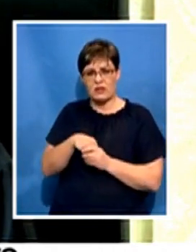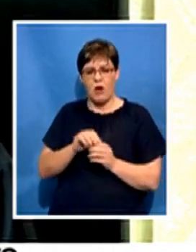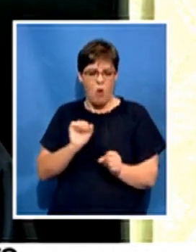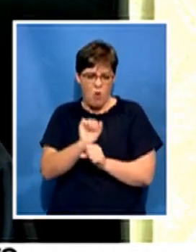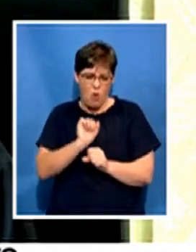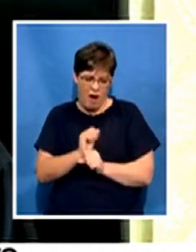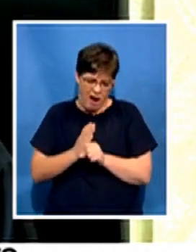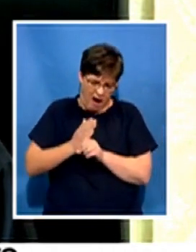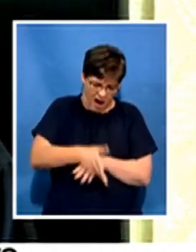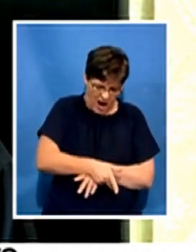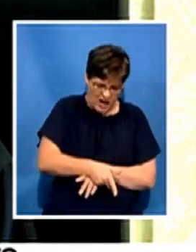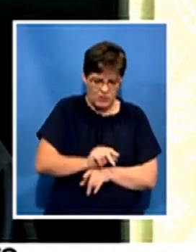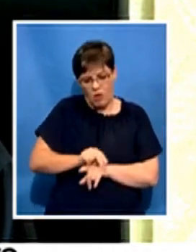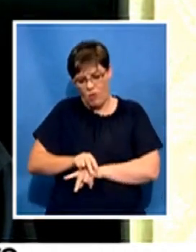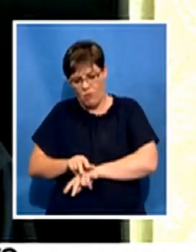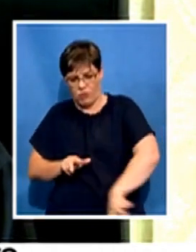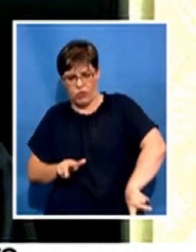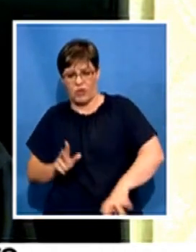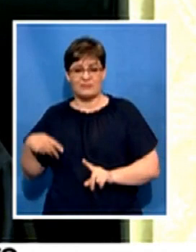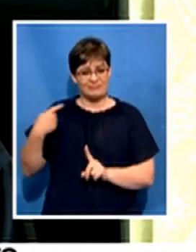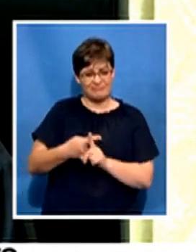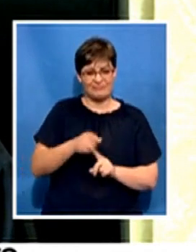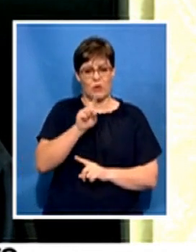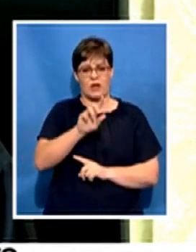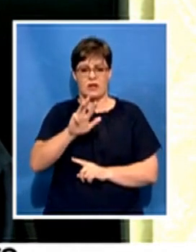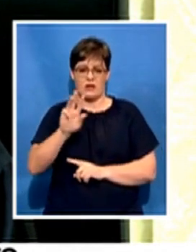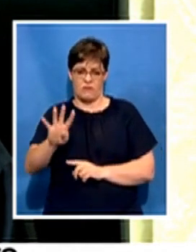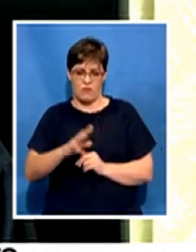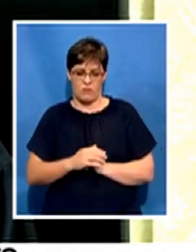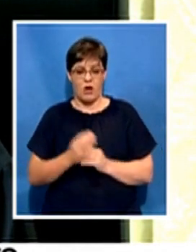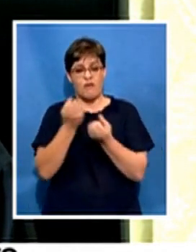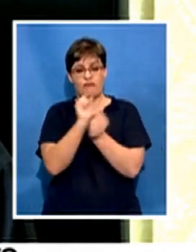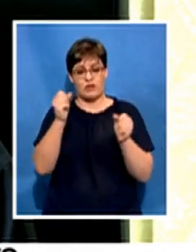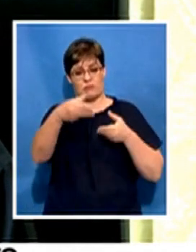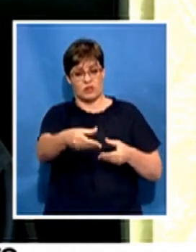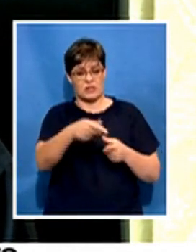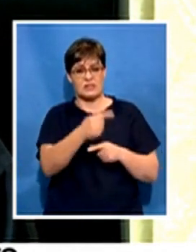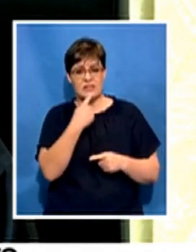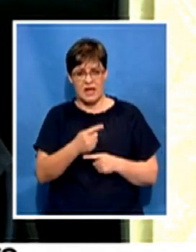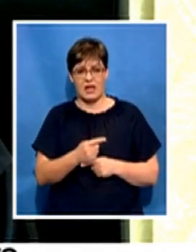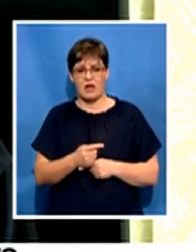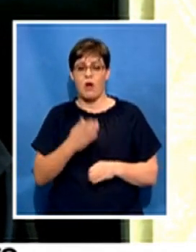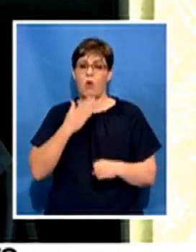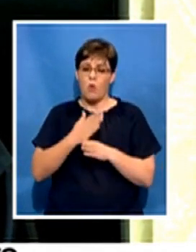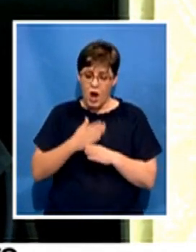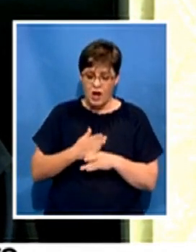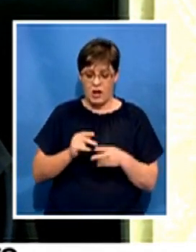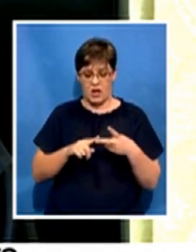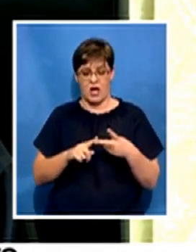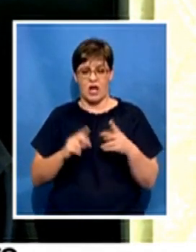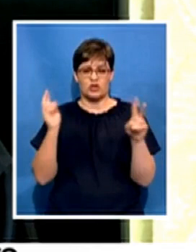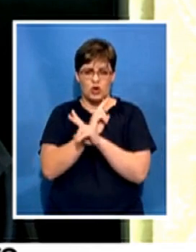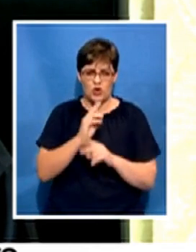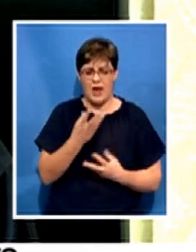1994. The Freedom Charter says there shall be work and security, and all who work shall